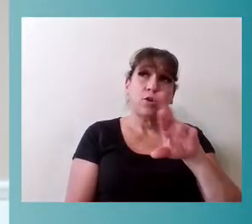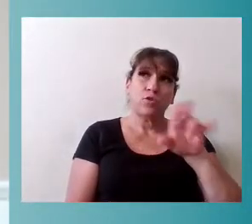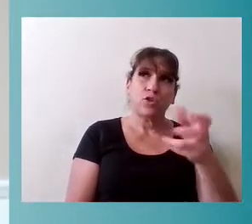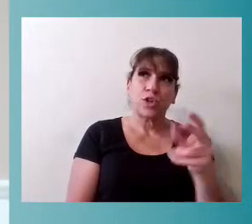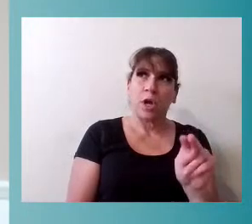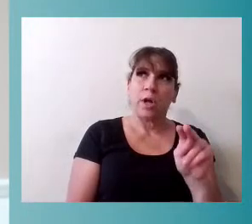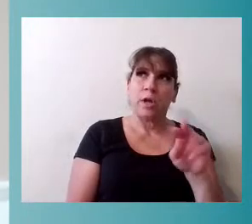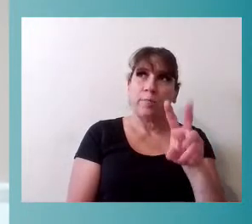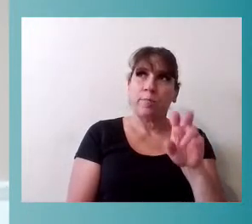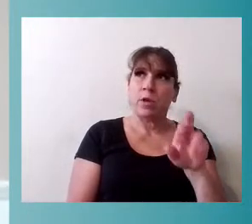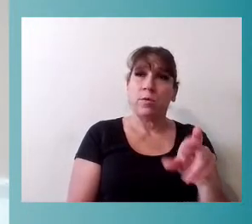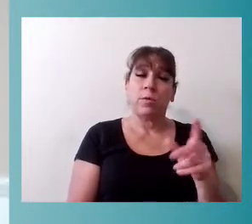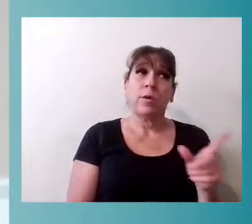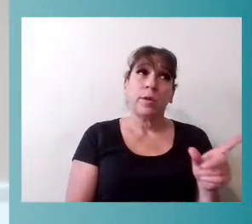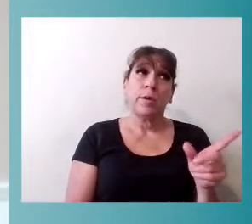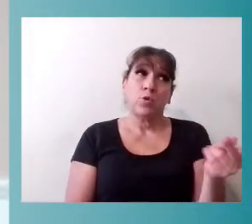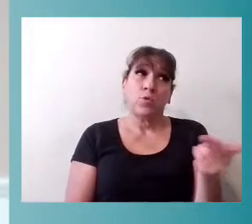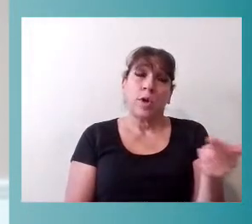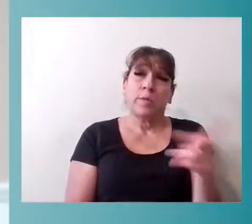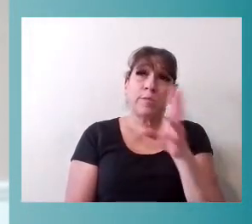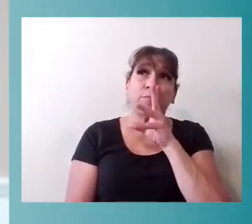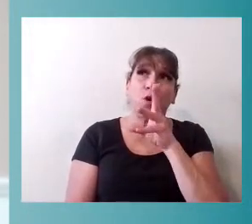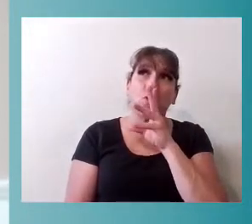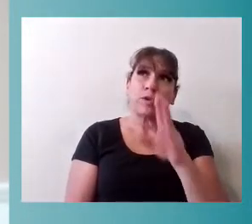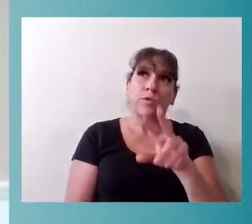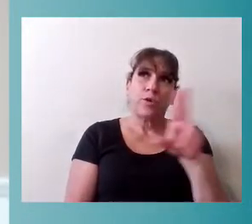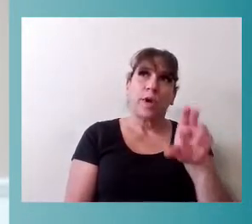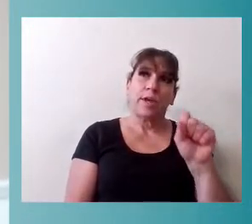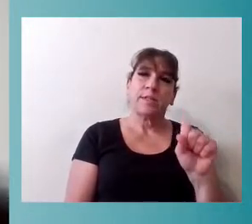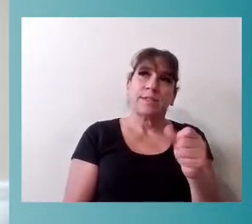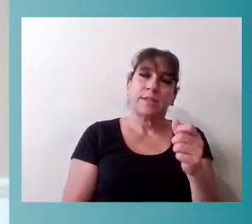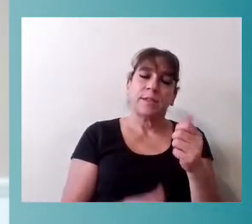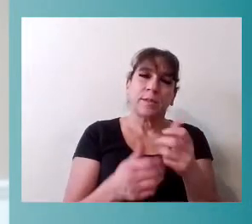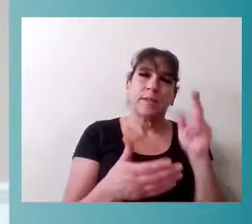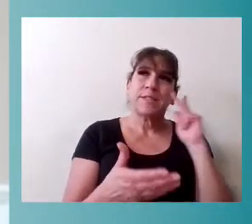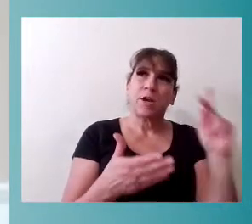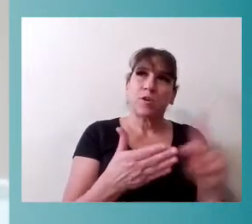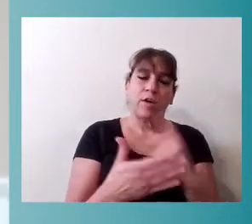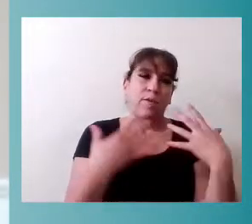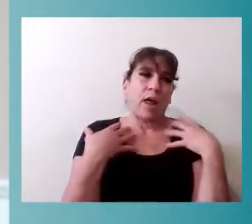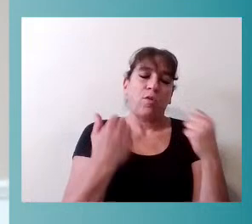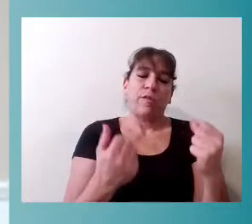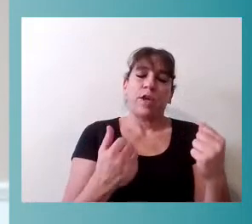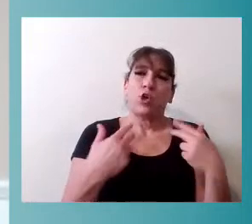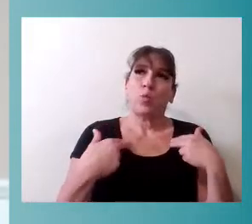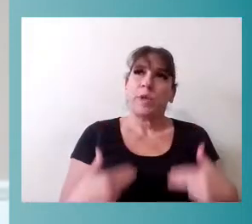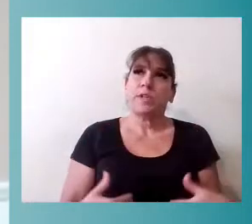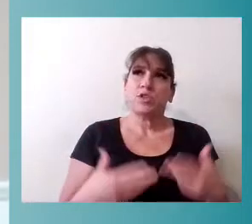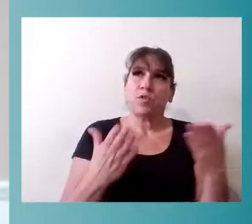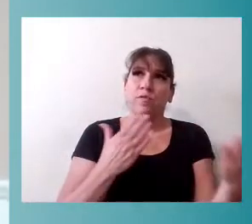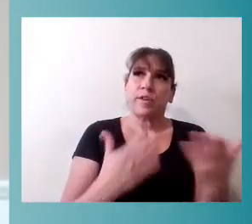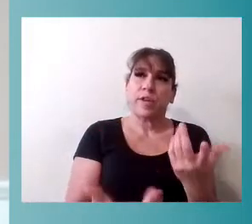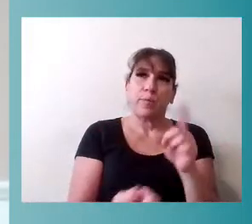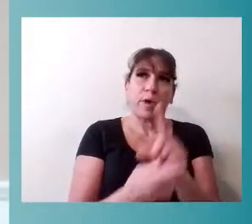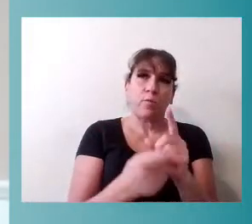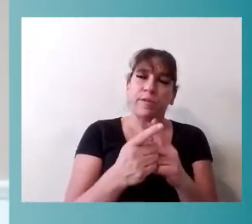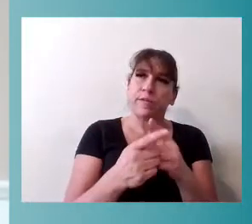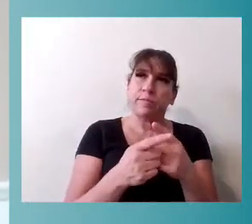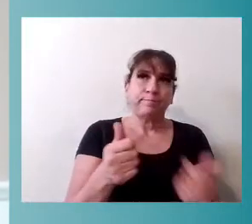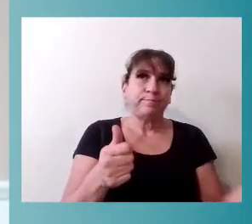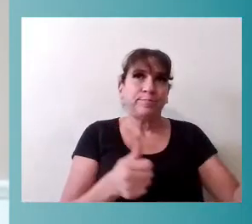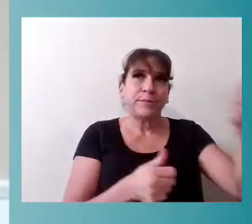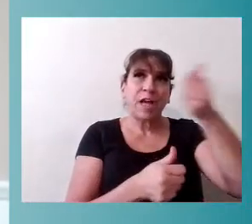Leigh and Maida not only got to speak directly to the U.S. Secretary of Health and Human Services, they also met with top staff from our